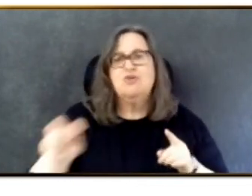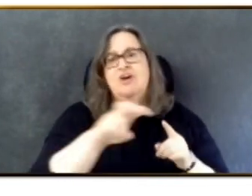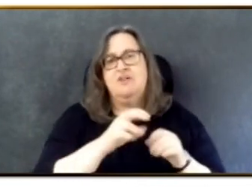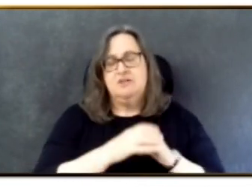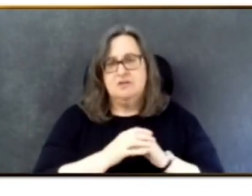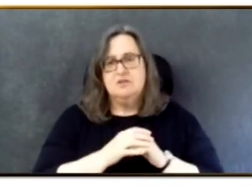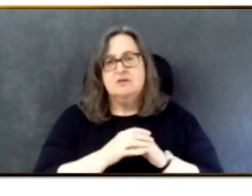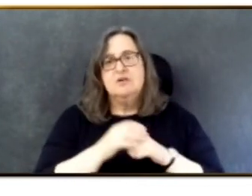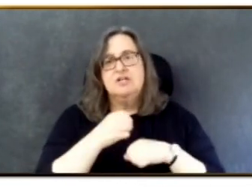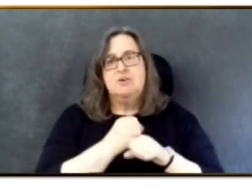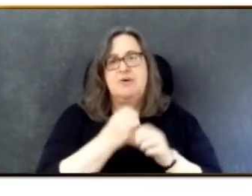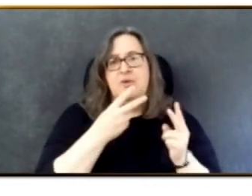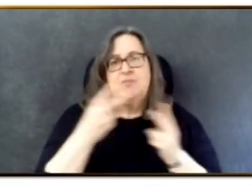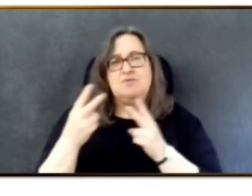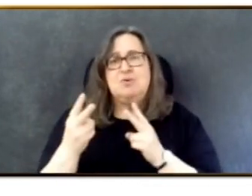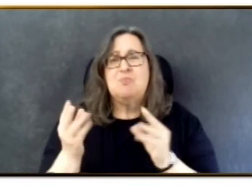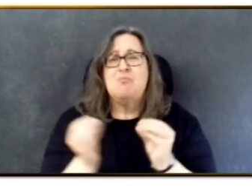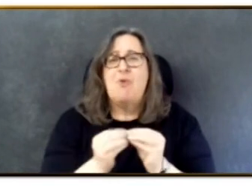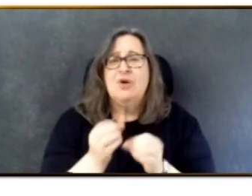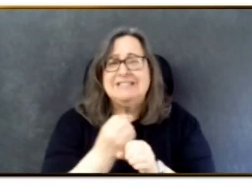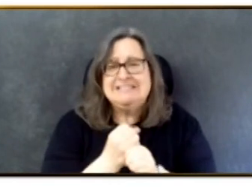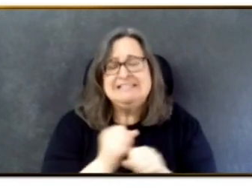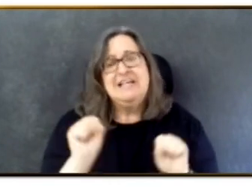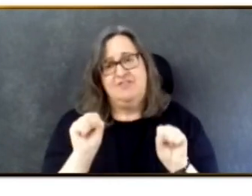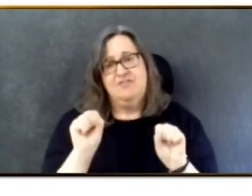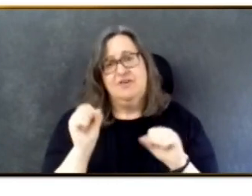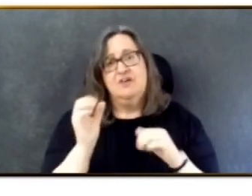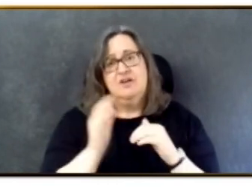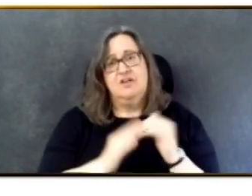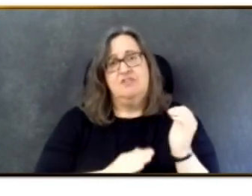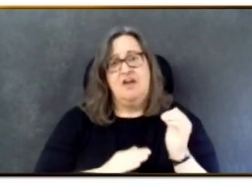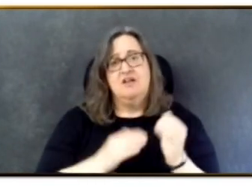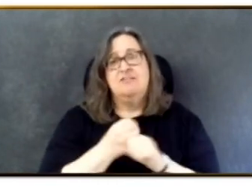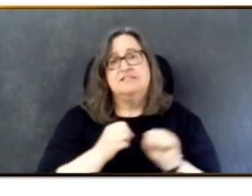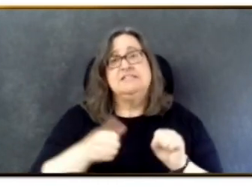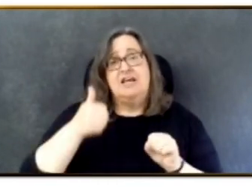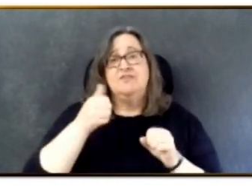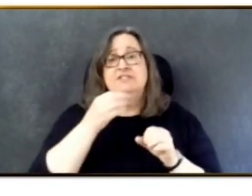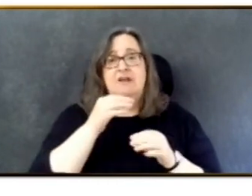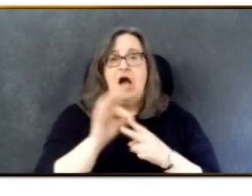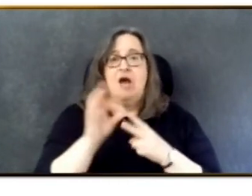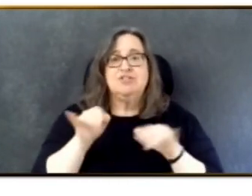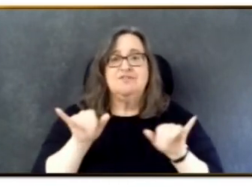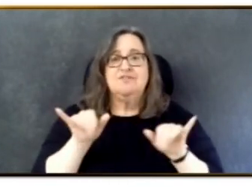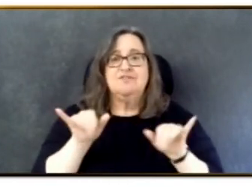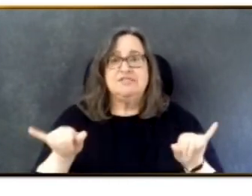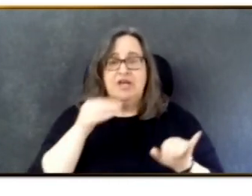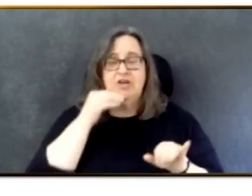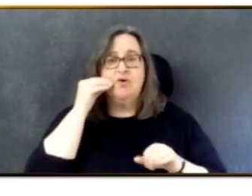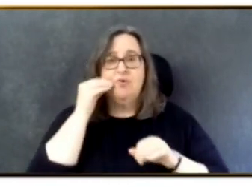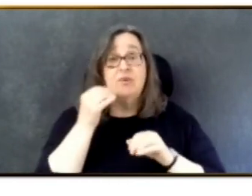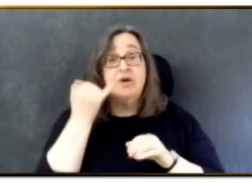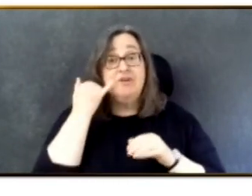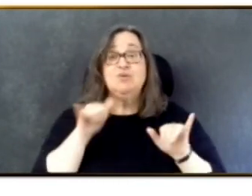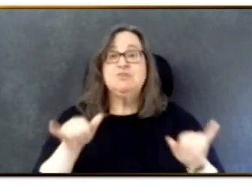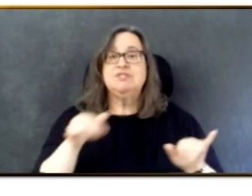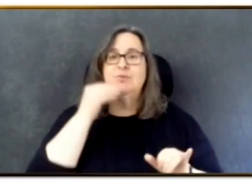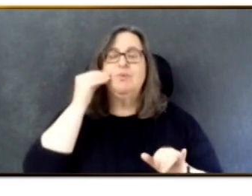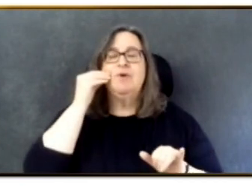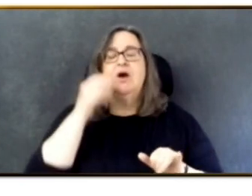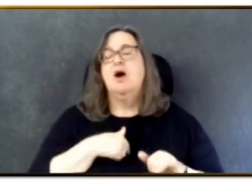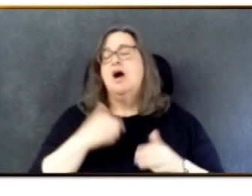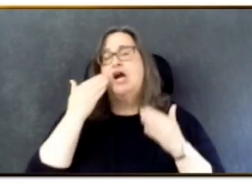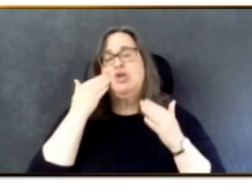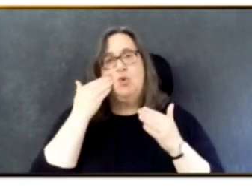the visits somewhat safer than the safest option. For those that are staying home, I know you have